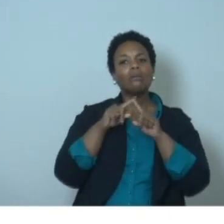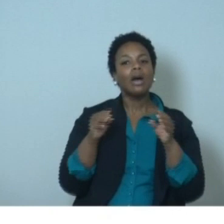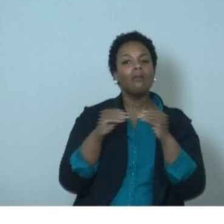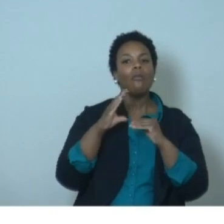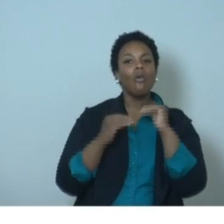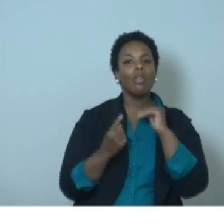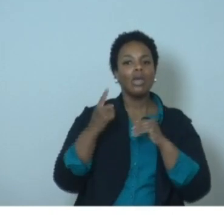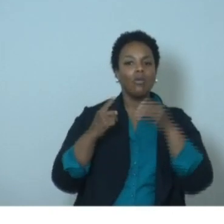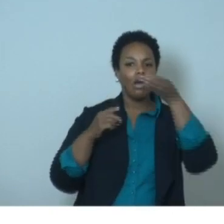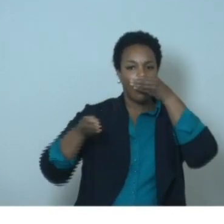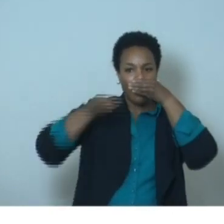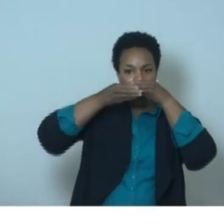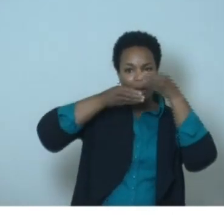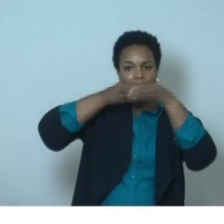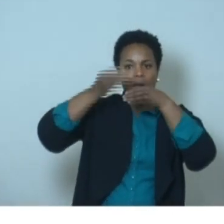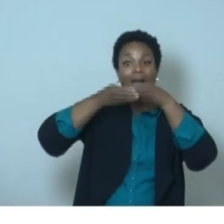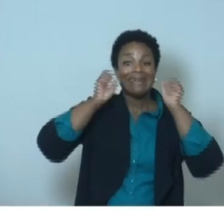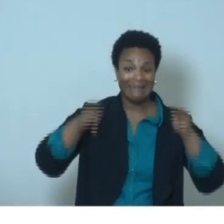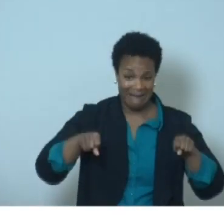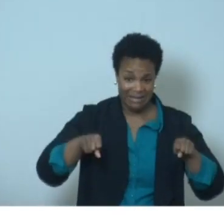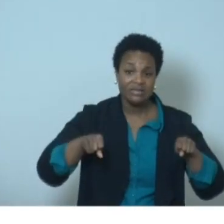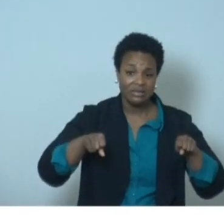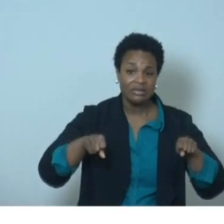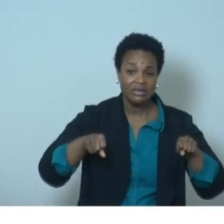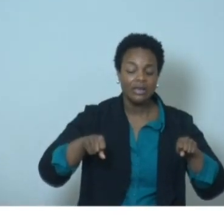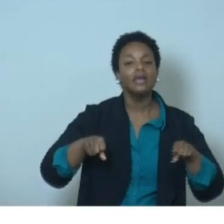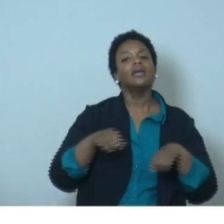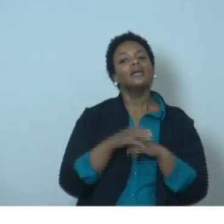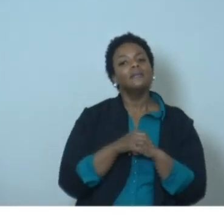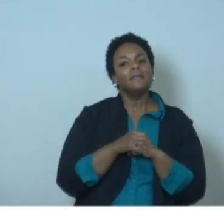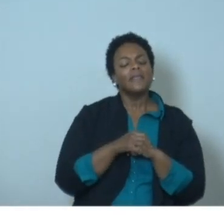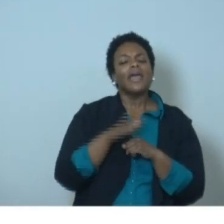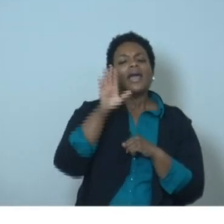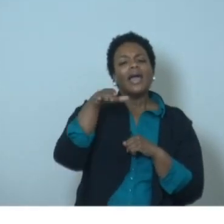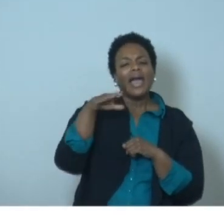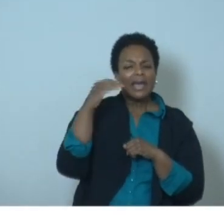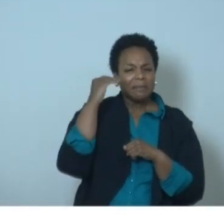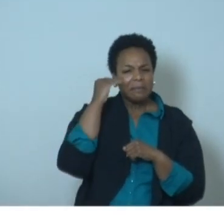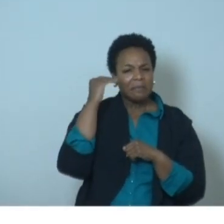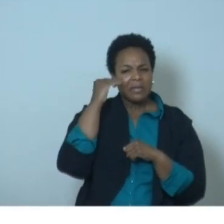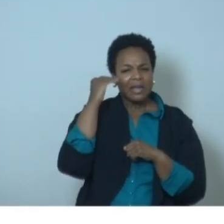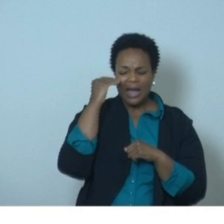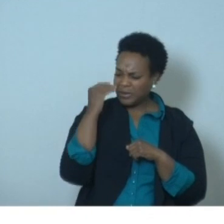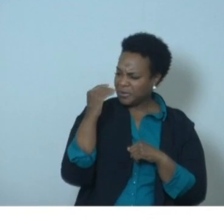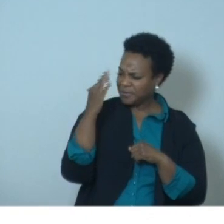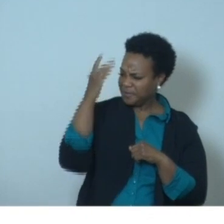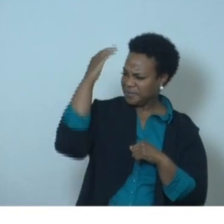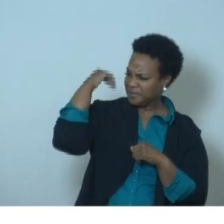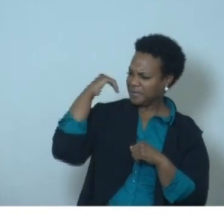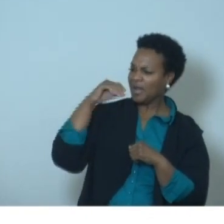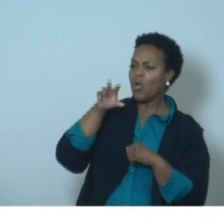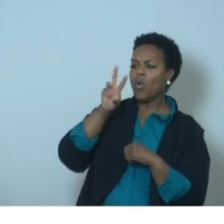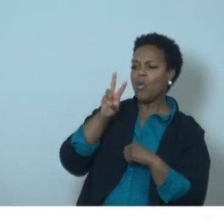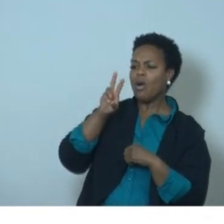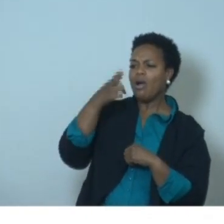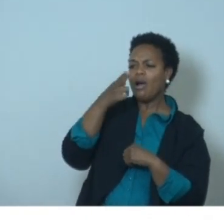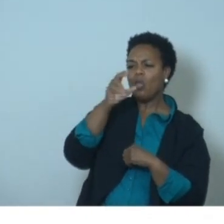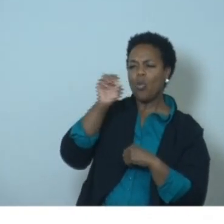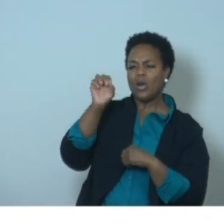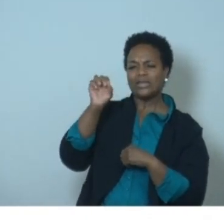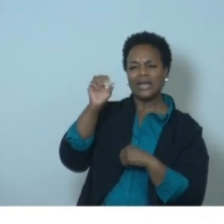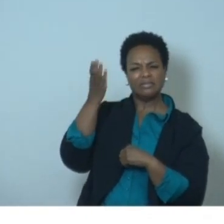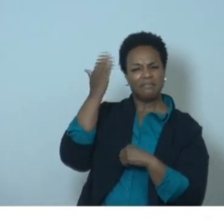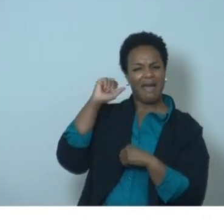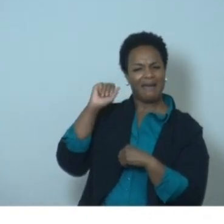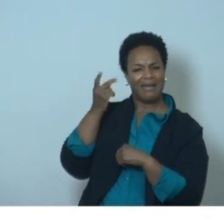people pulled out a April 6th report from the World Health Organization that said that masks may not be necessary. And there's been a lot of publicity